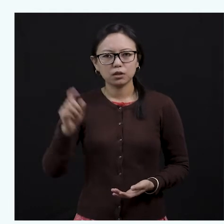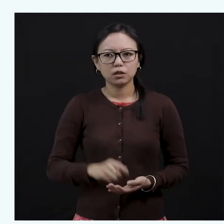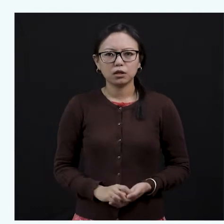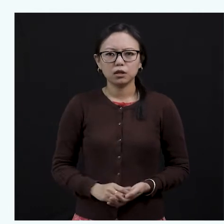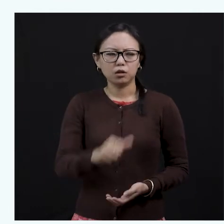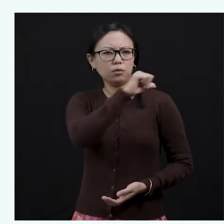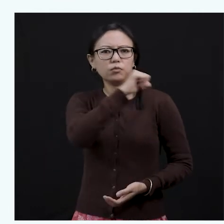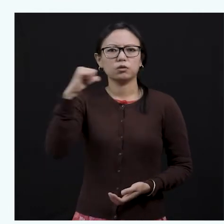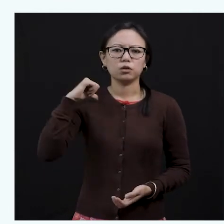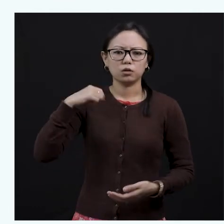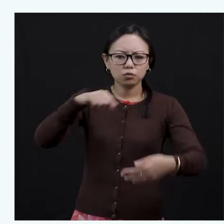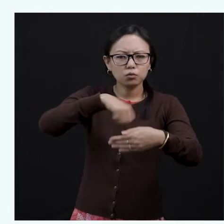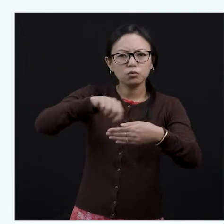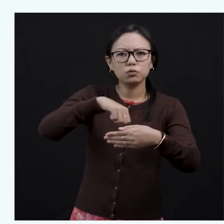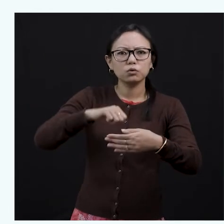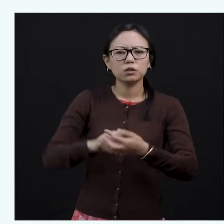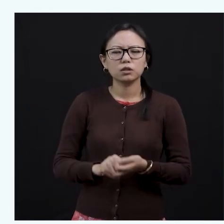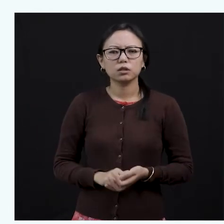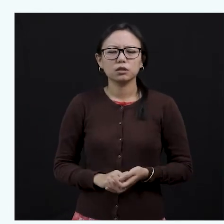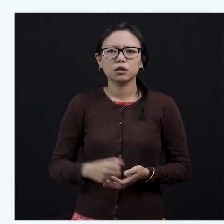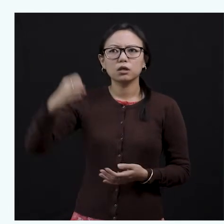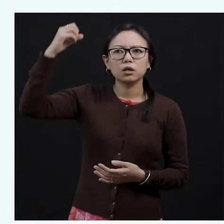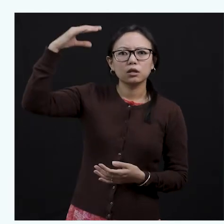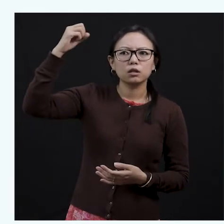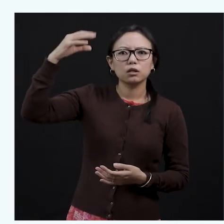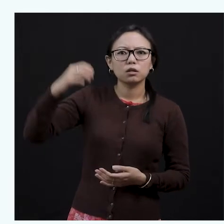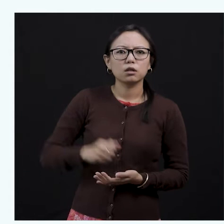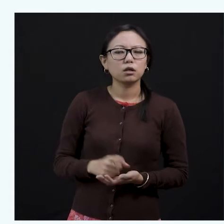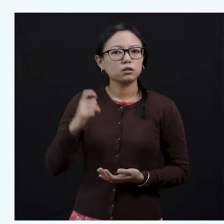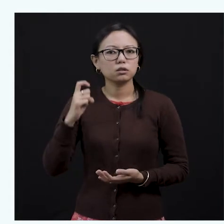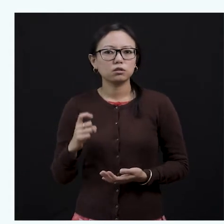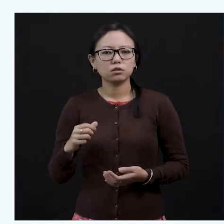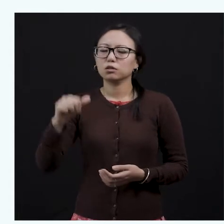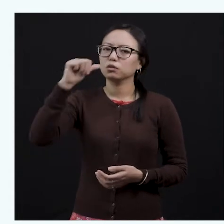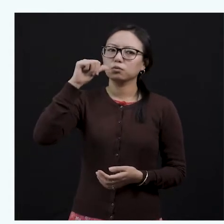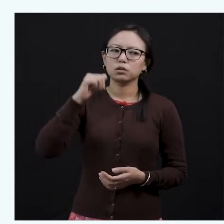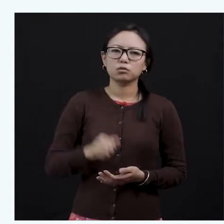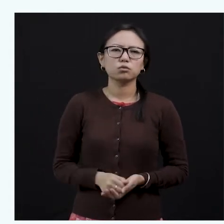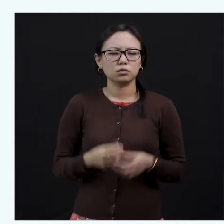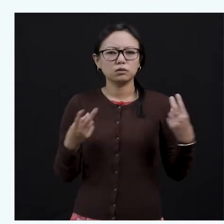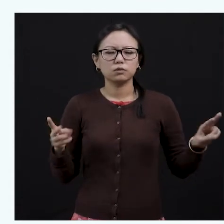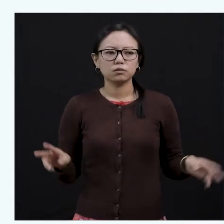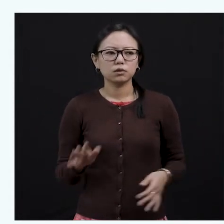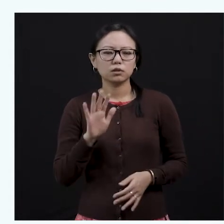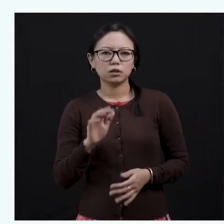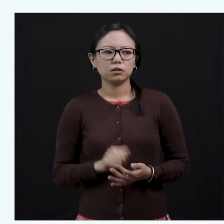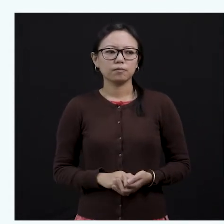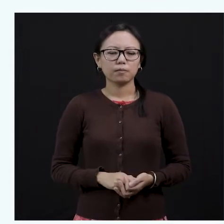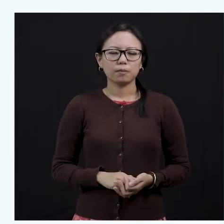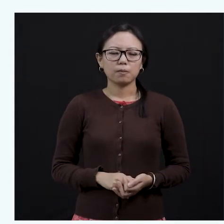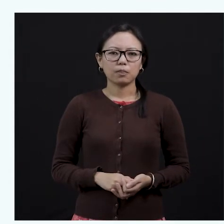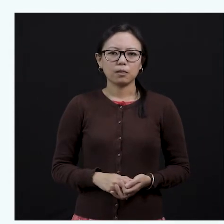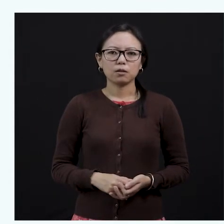of water, all right? Even the electricity that we have comes from water, right? So we need